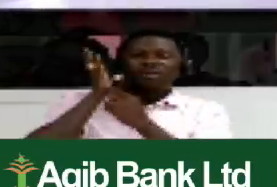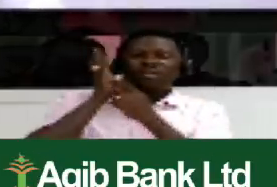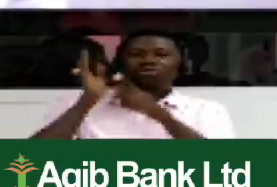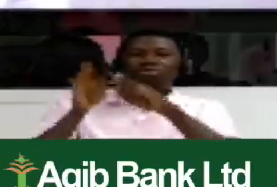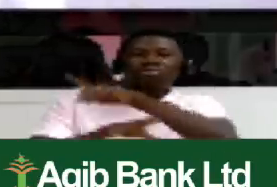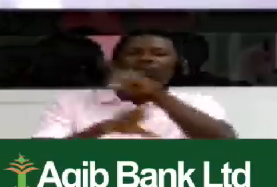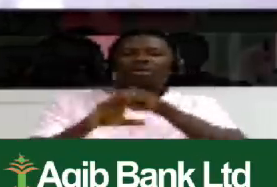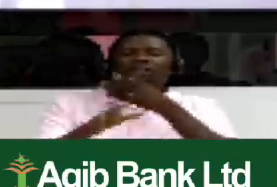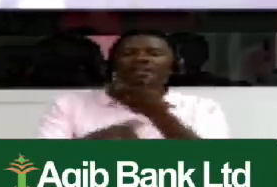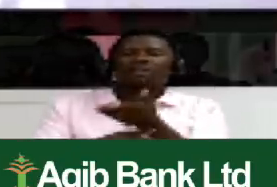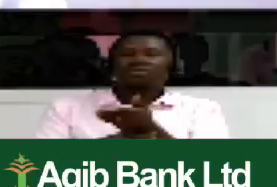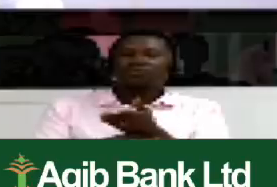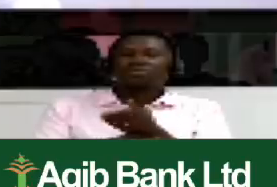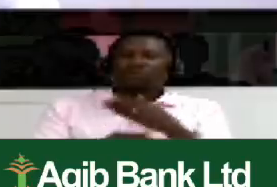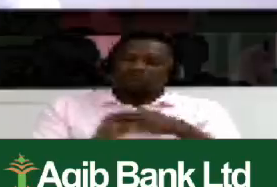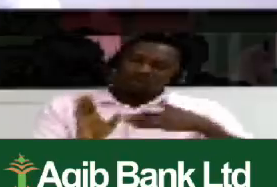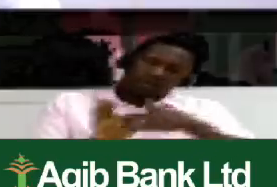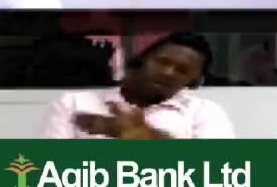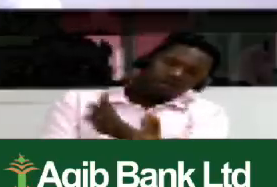the fire